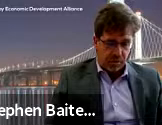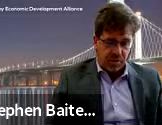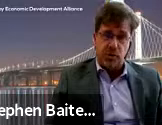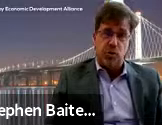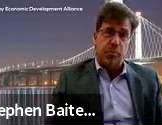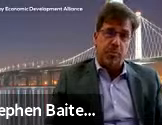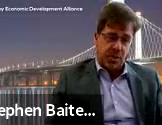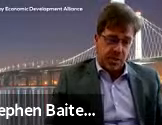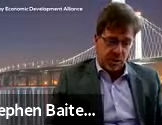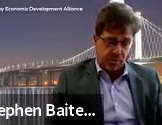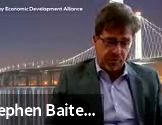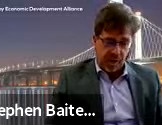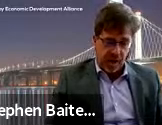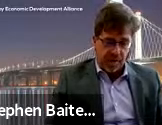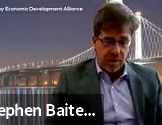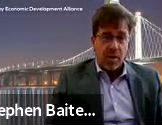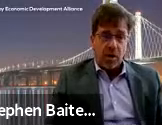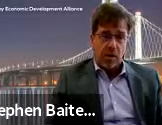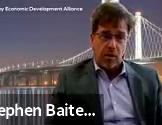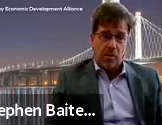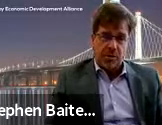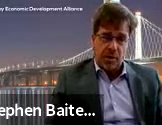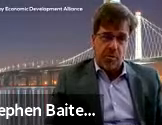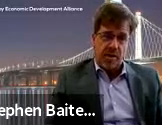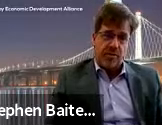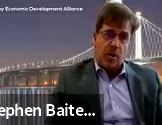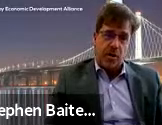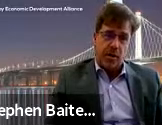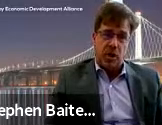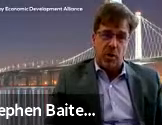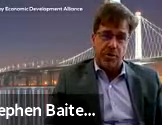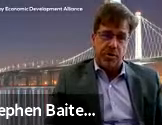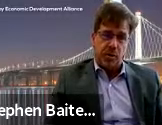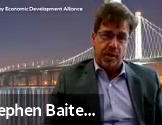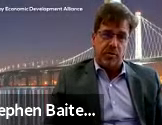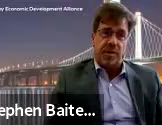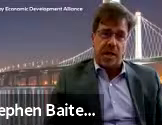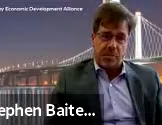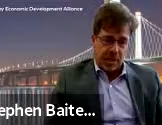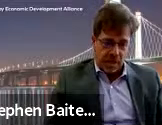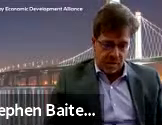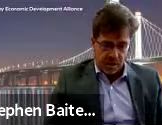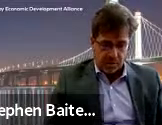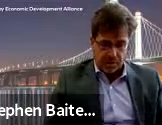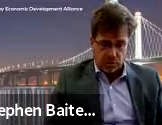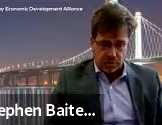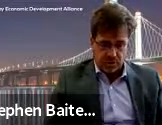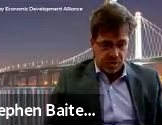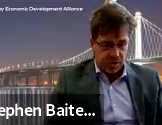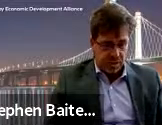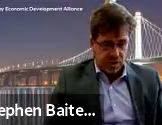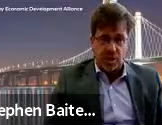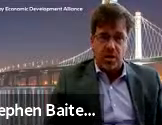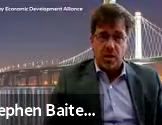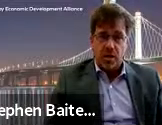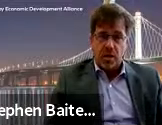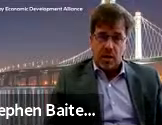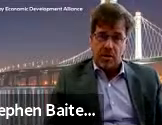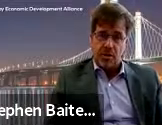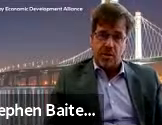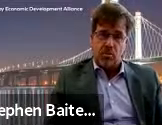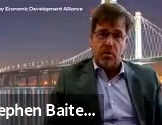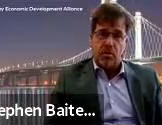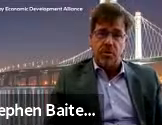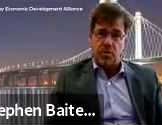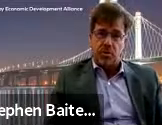Board of Supervisors representing District 5. Along with him, we have Colleen Chawa, the director of the Alameda County Healthcare Services Agency,